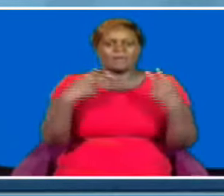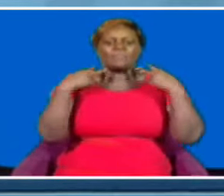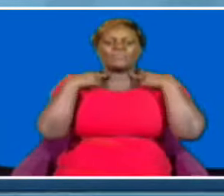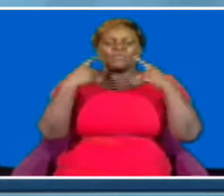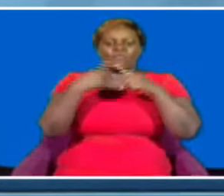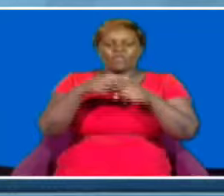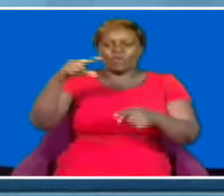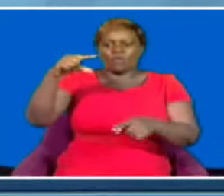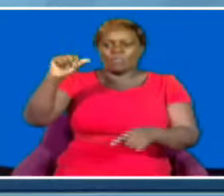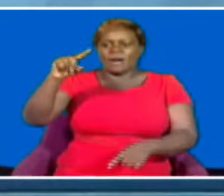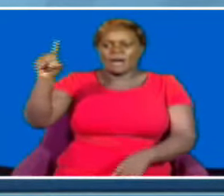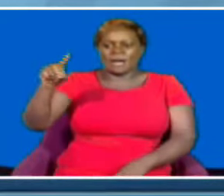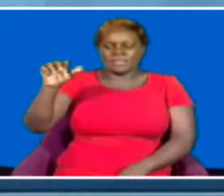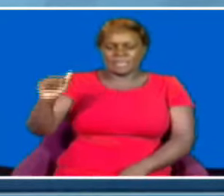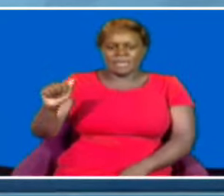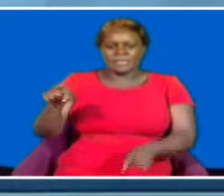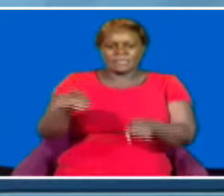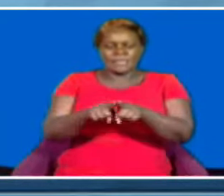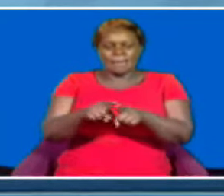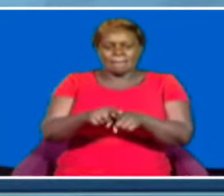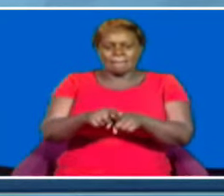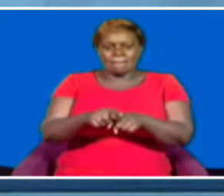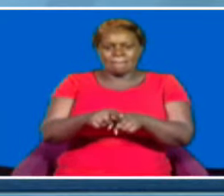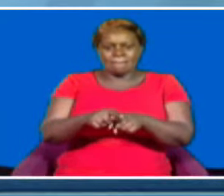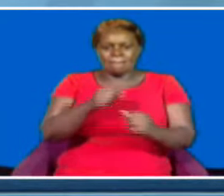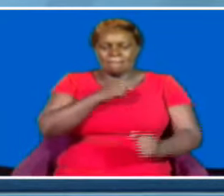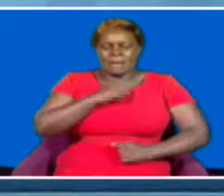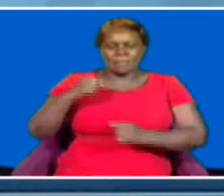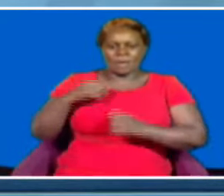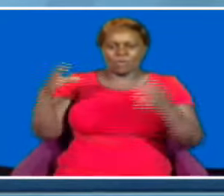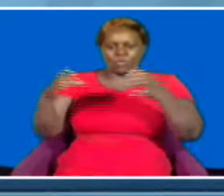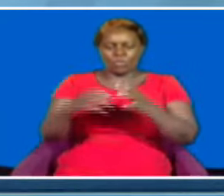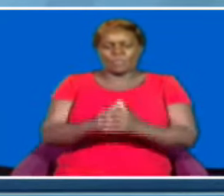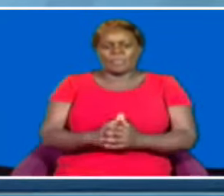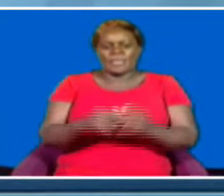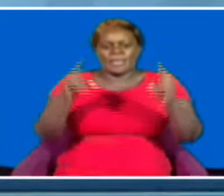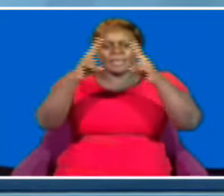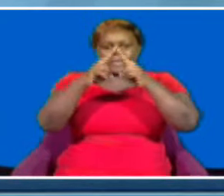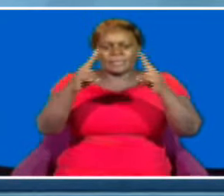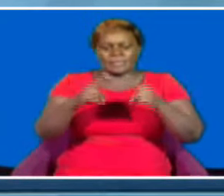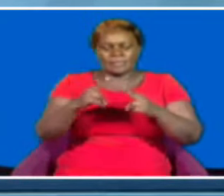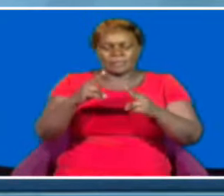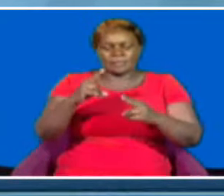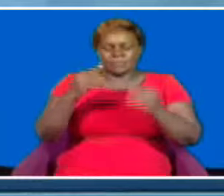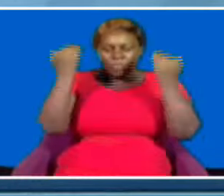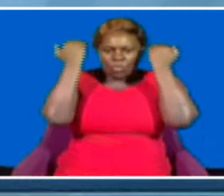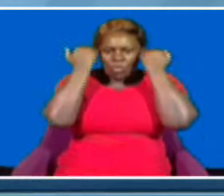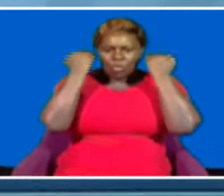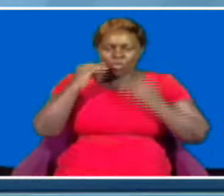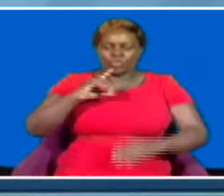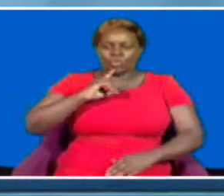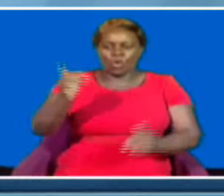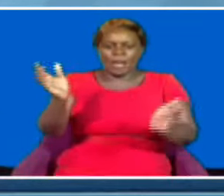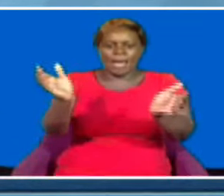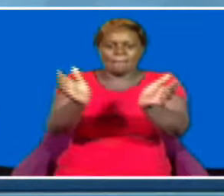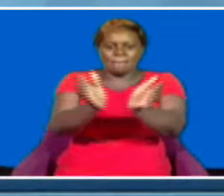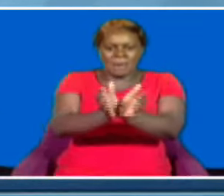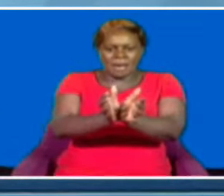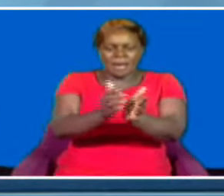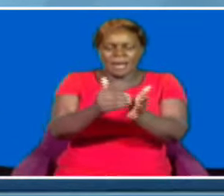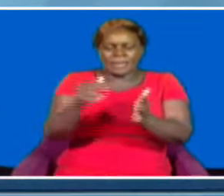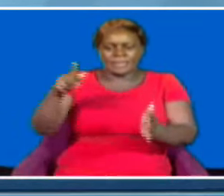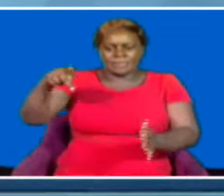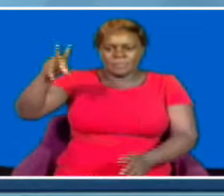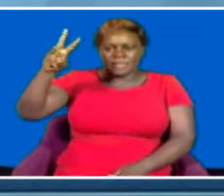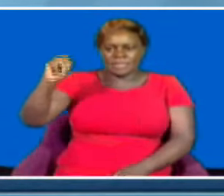Gaza and toppling the Palestinian militant group Hamas. The International Criminal Court on Monday issued an arrest warrant against